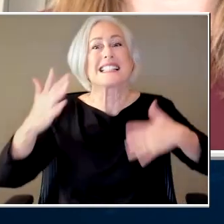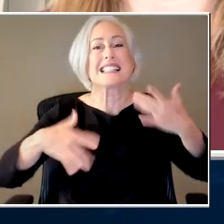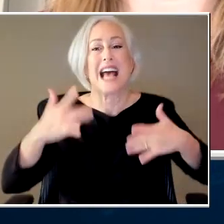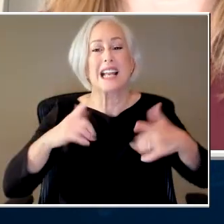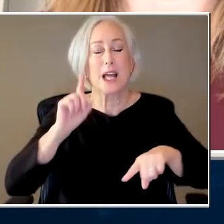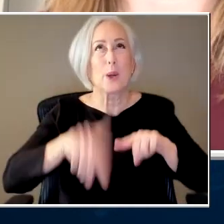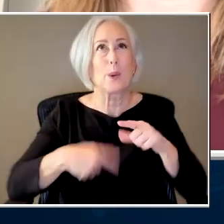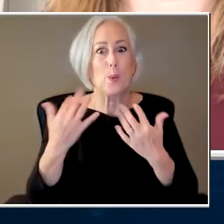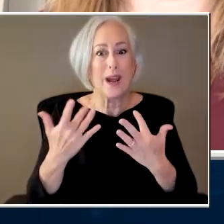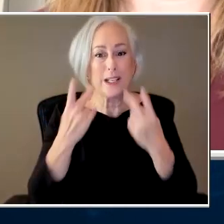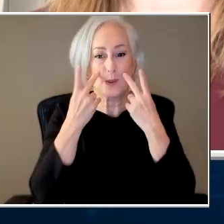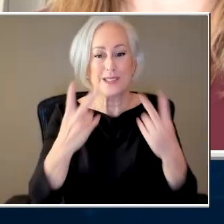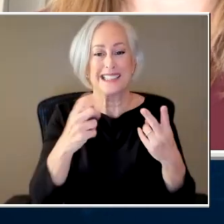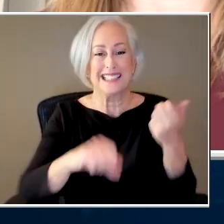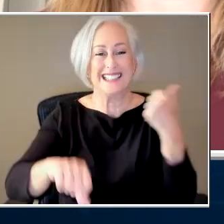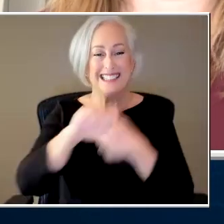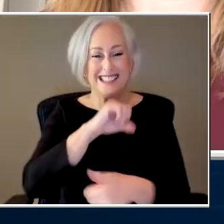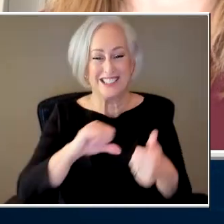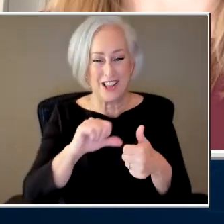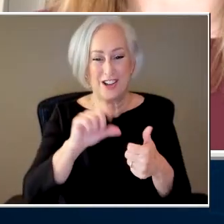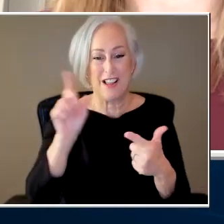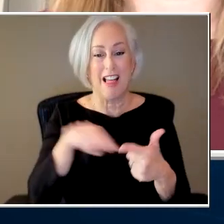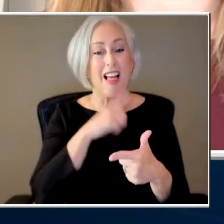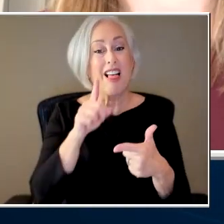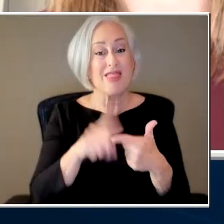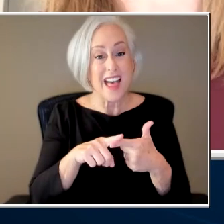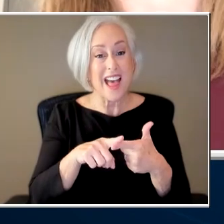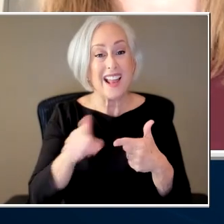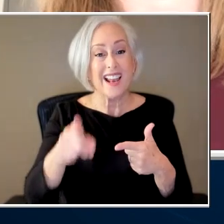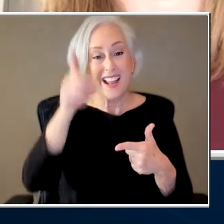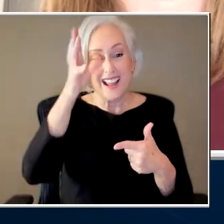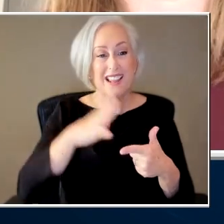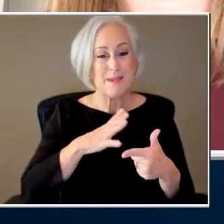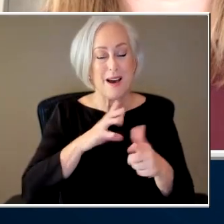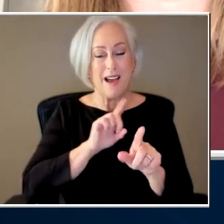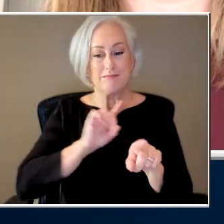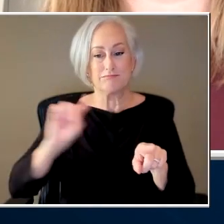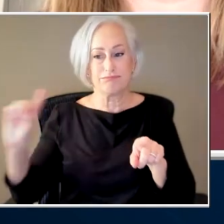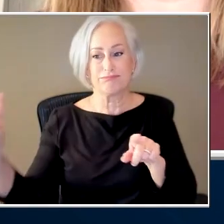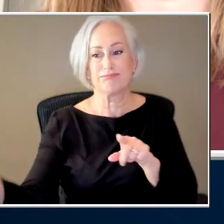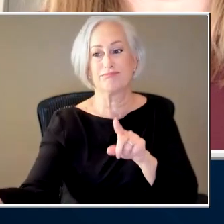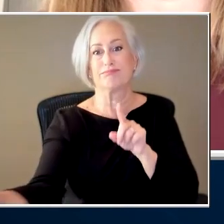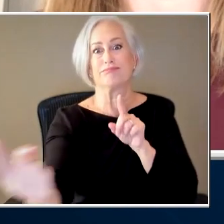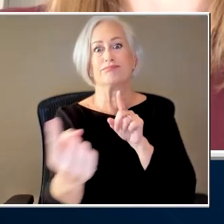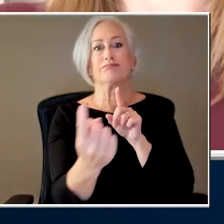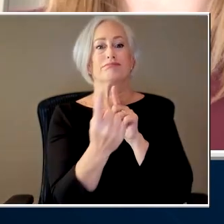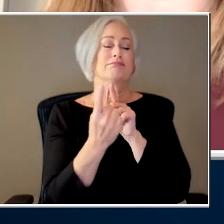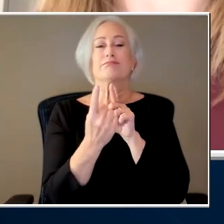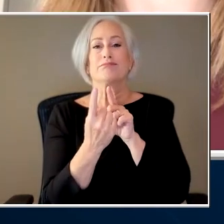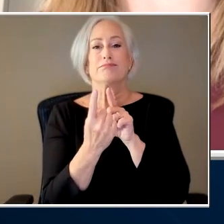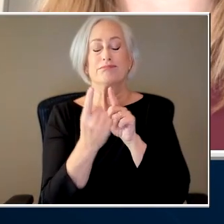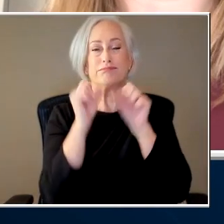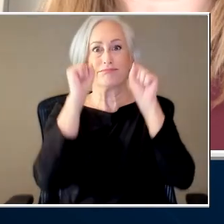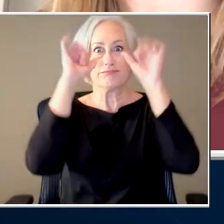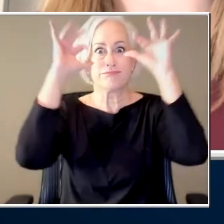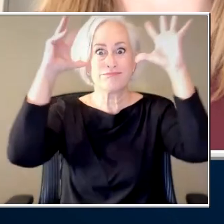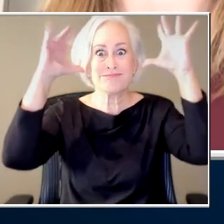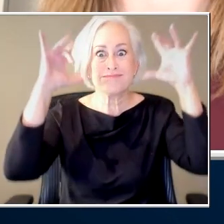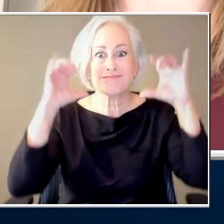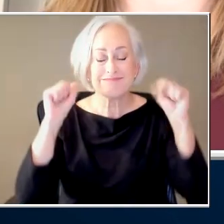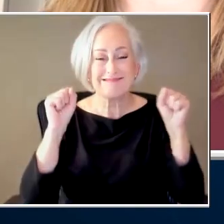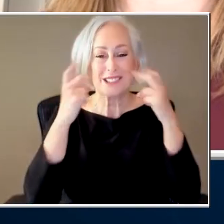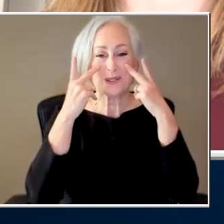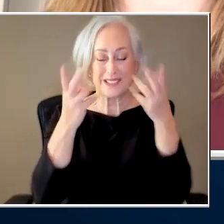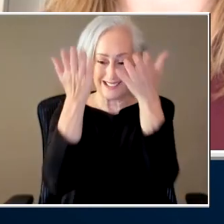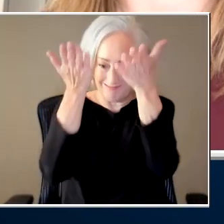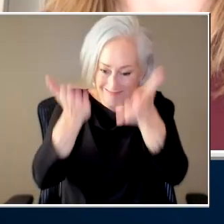see each other. And then he came around the corner and it was just amazing to see him in